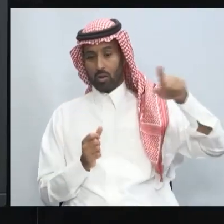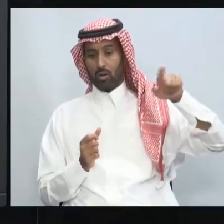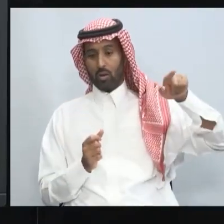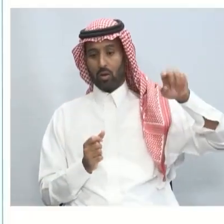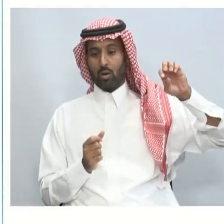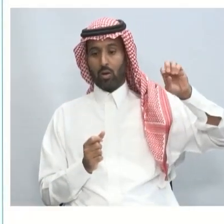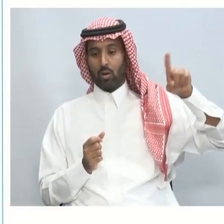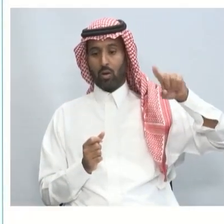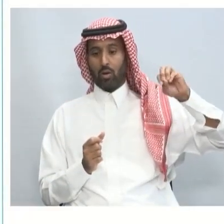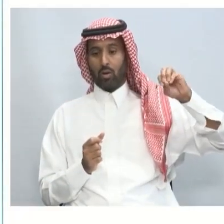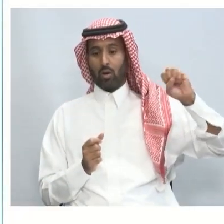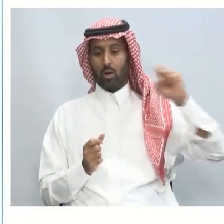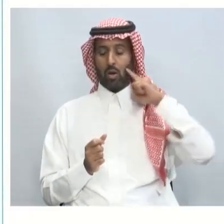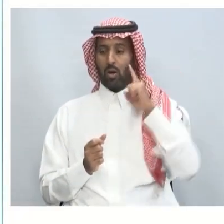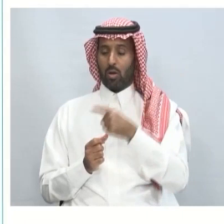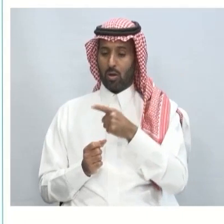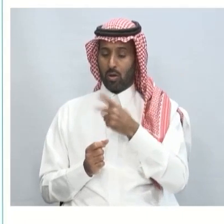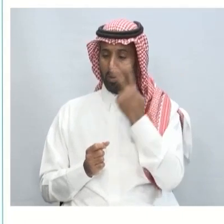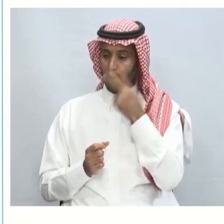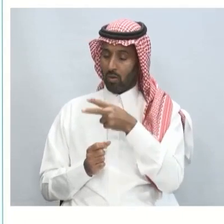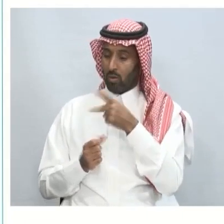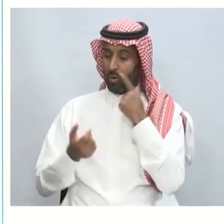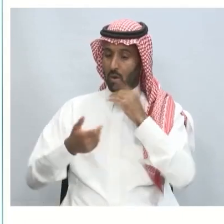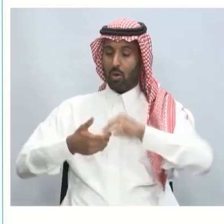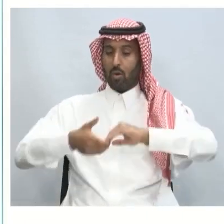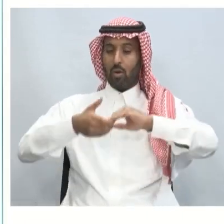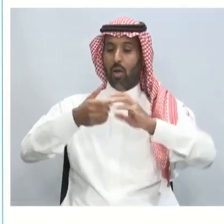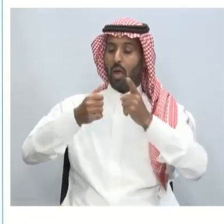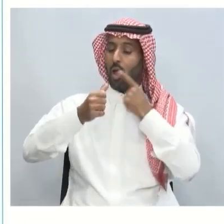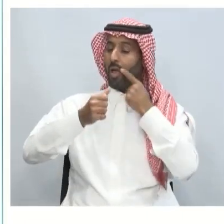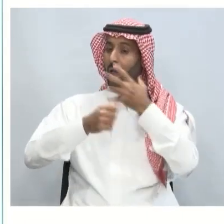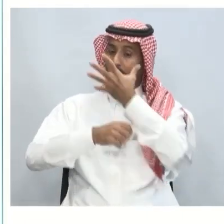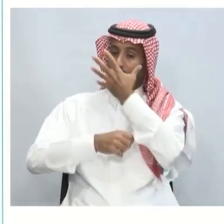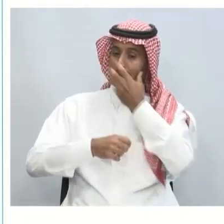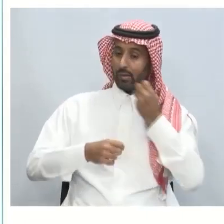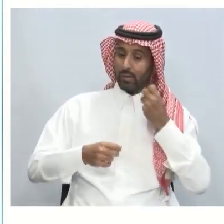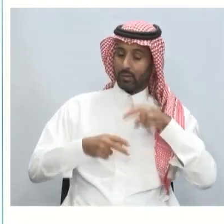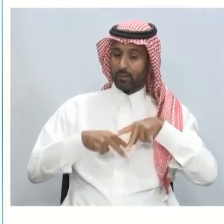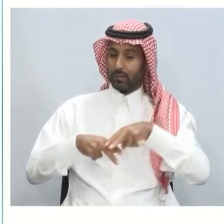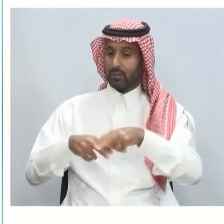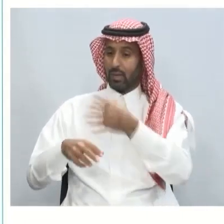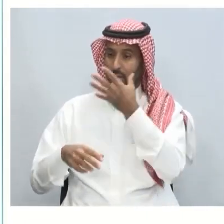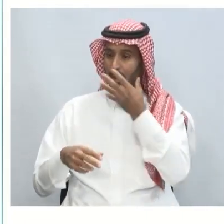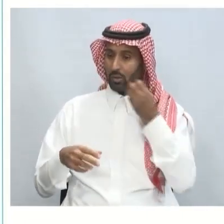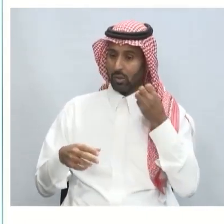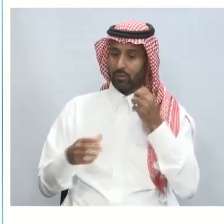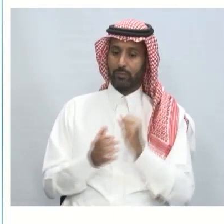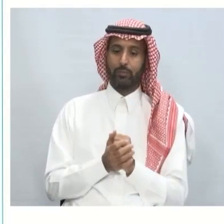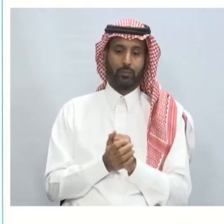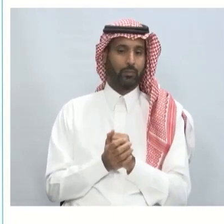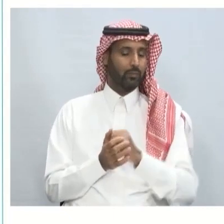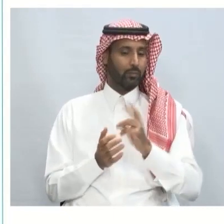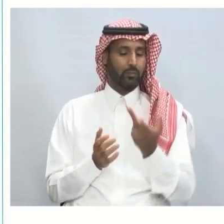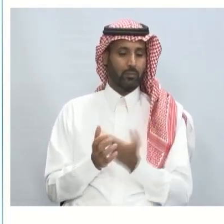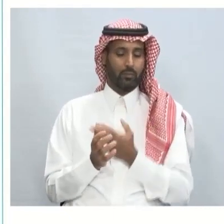zoologist is a profession that is connected to animals. So can you guess which one here?